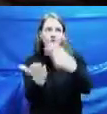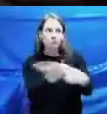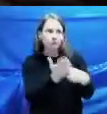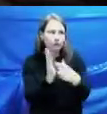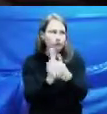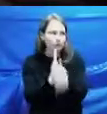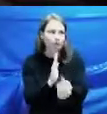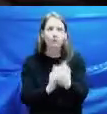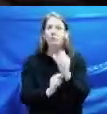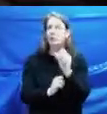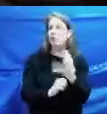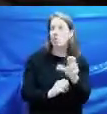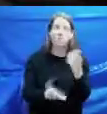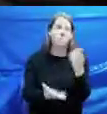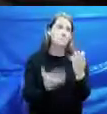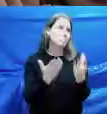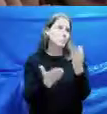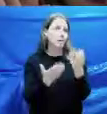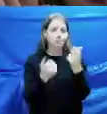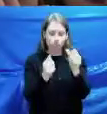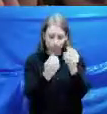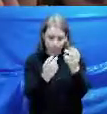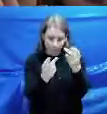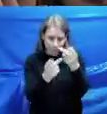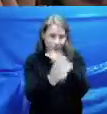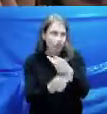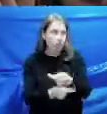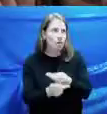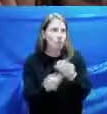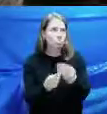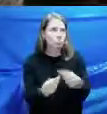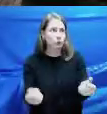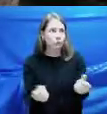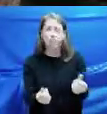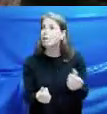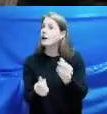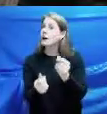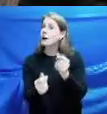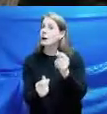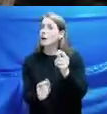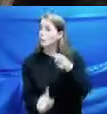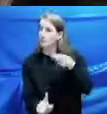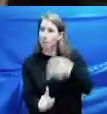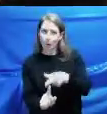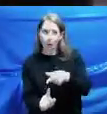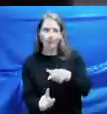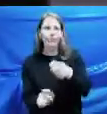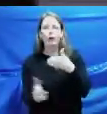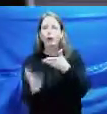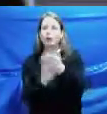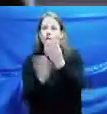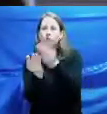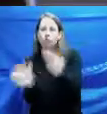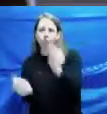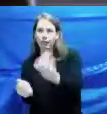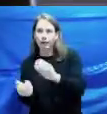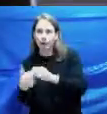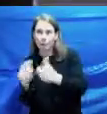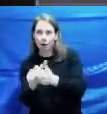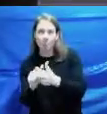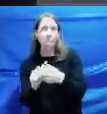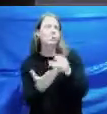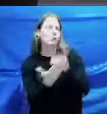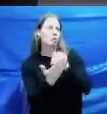learn content through the solution to this problem. There is something to students having the opportunity to